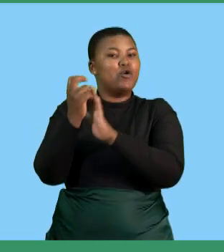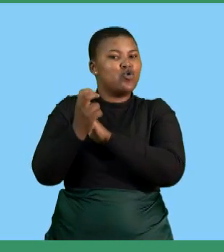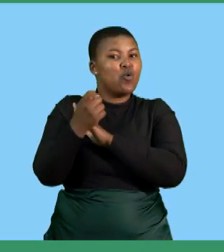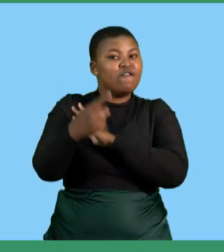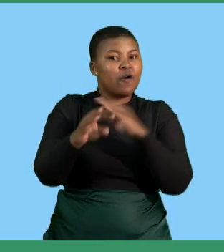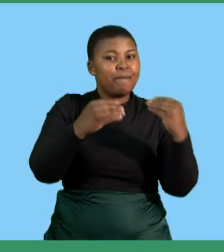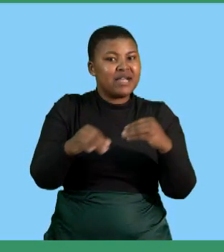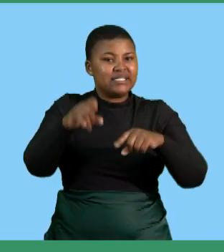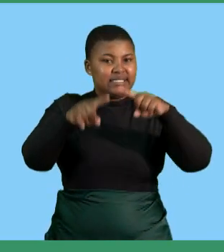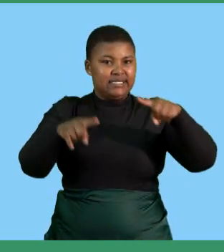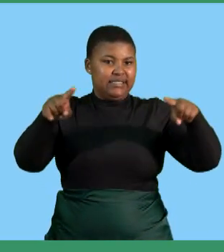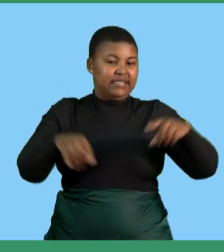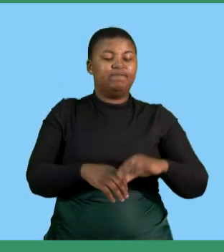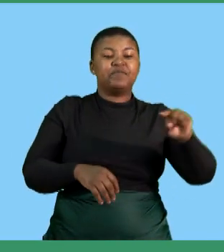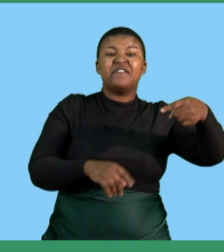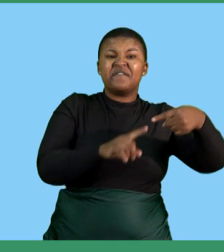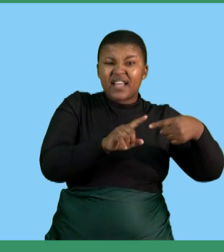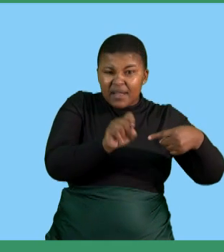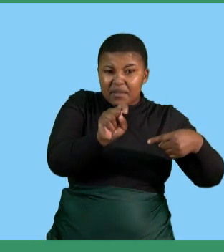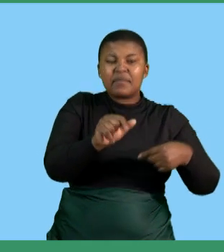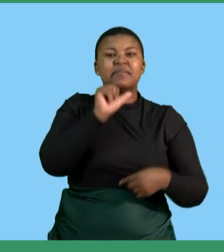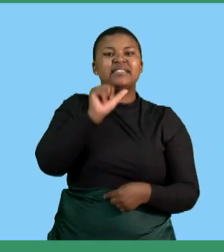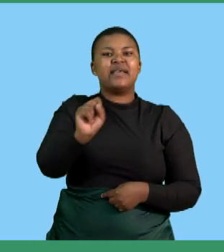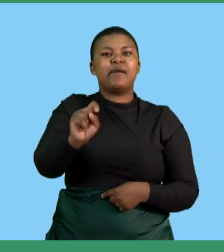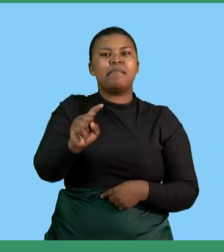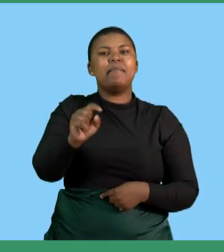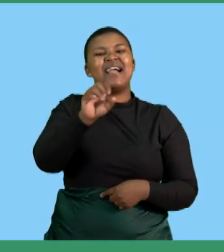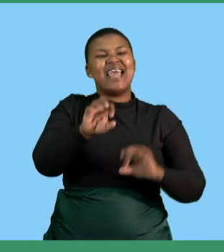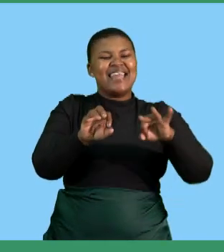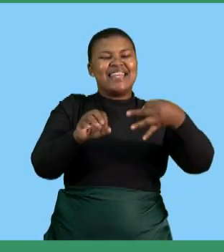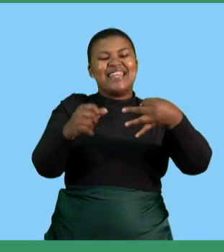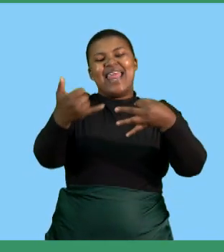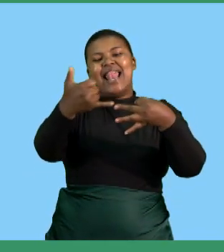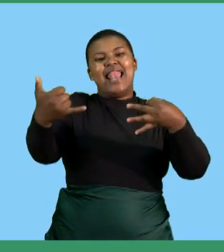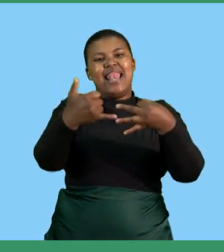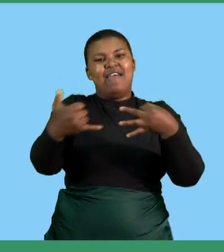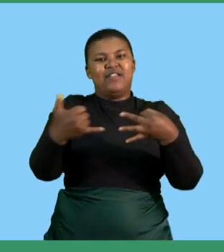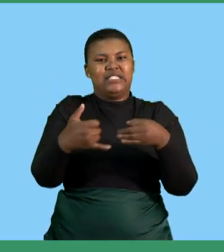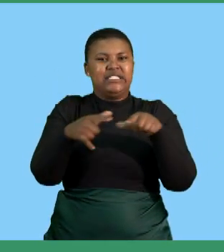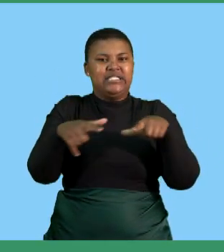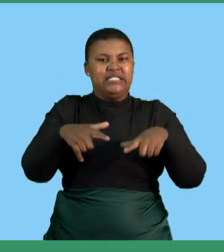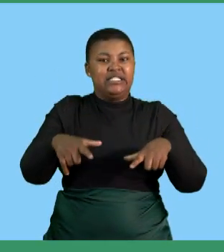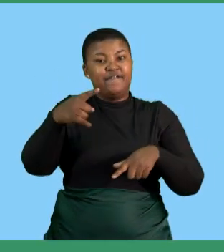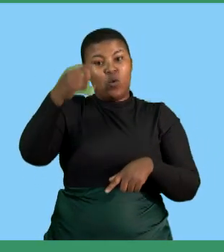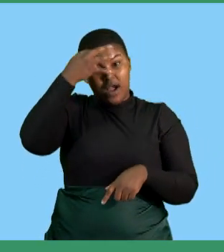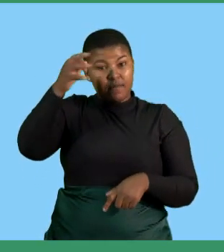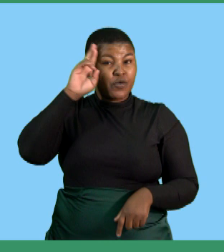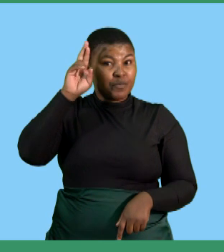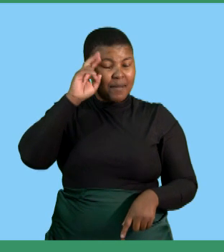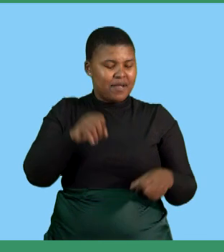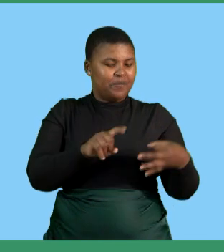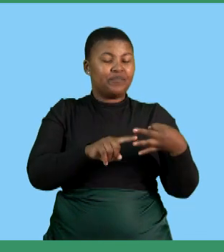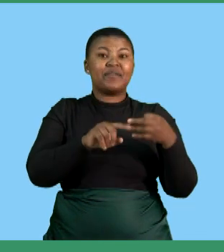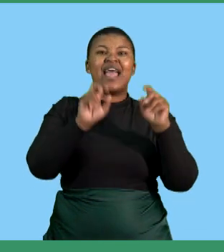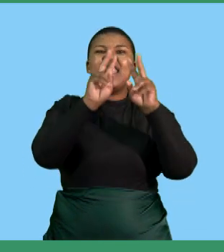make rules for the business. So the first bullet says it refers to the 3 levels of government. You